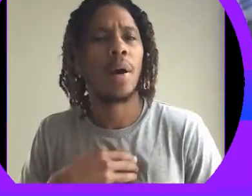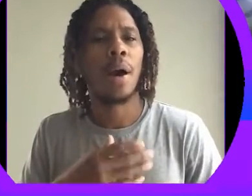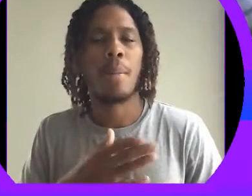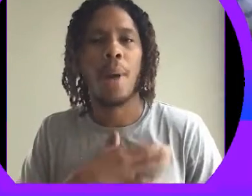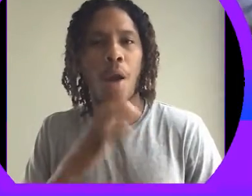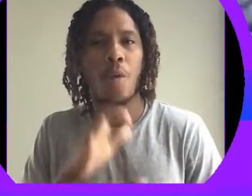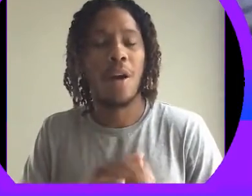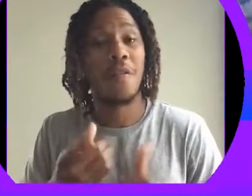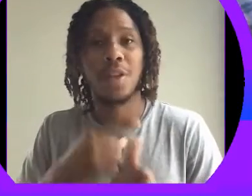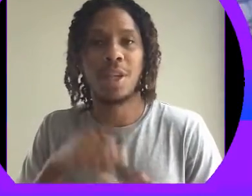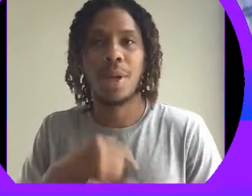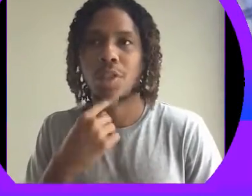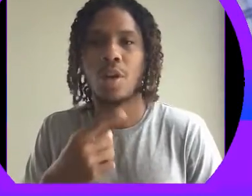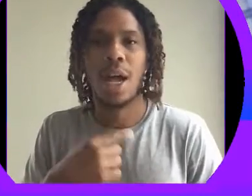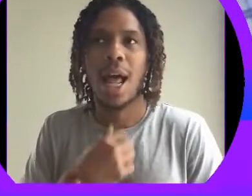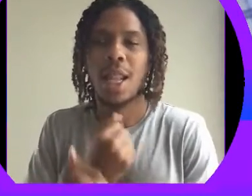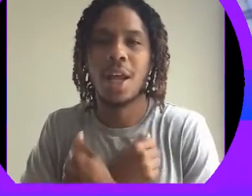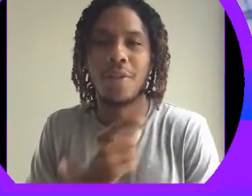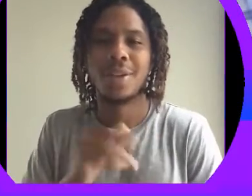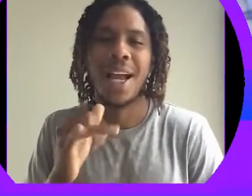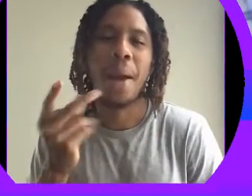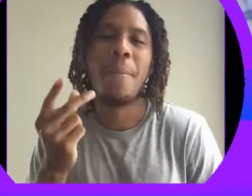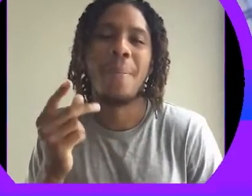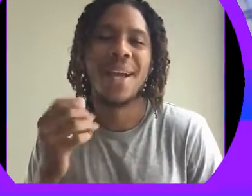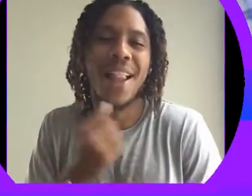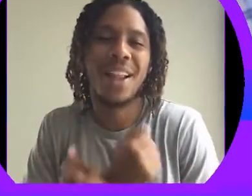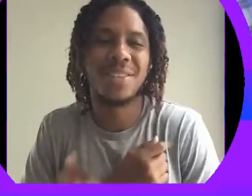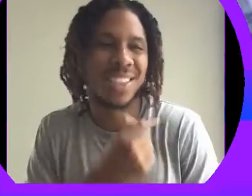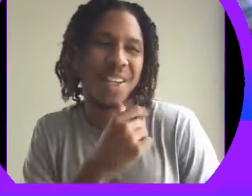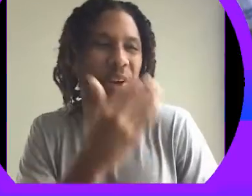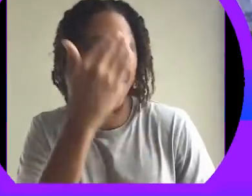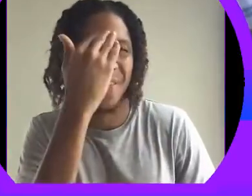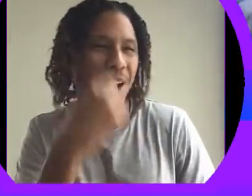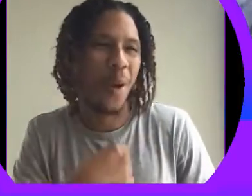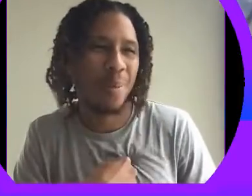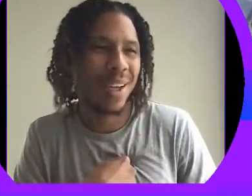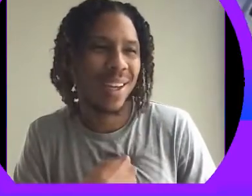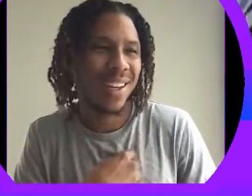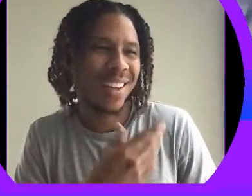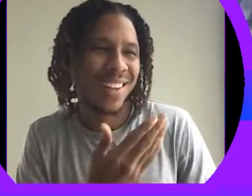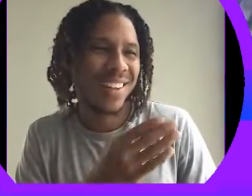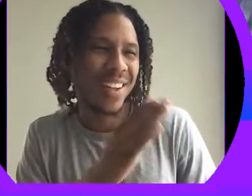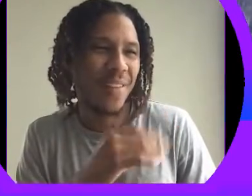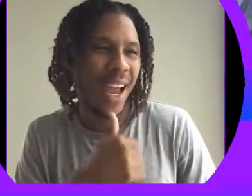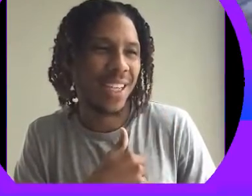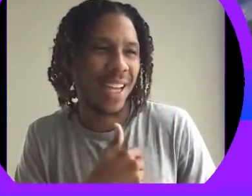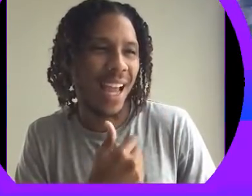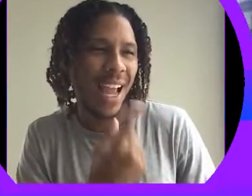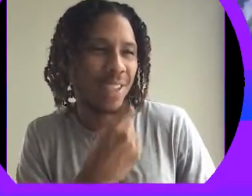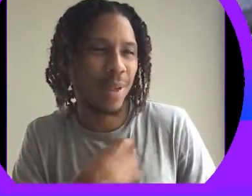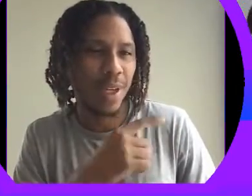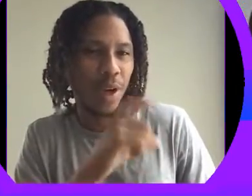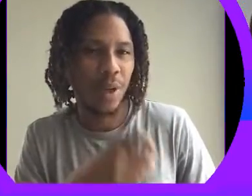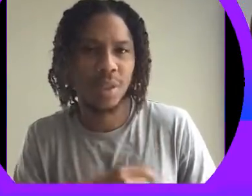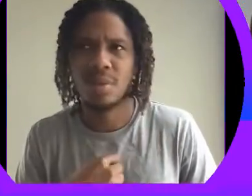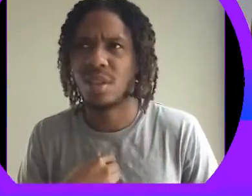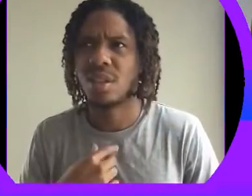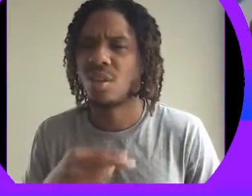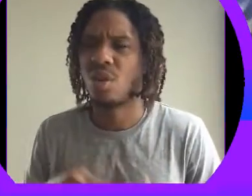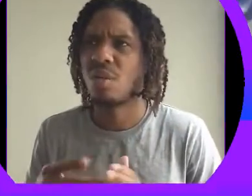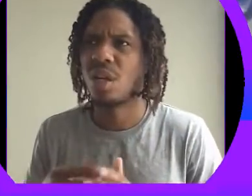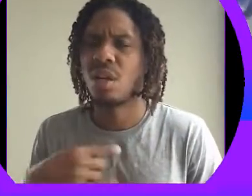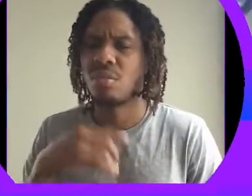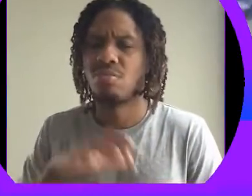first told her I love her, it was puppy love. And she's like, you don't even know me. You don't even ask me any real questions. I'm like, what do you mean? This blew my